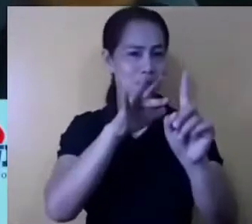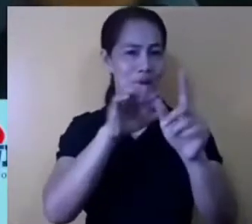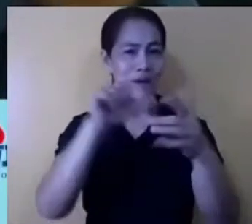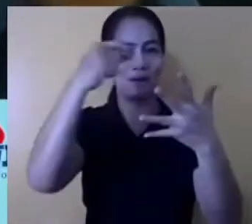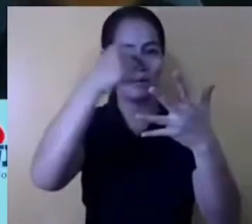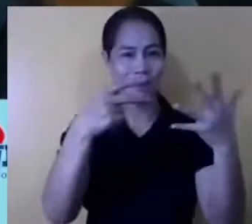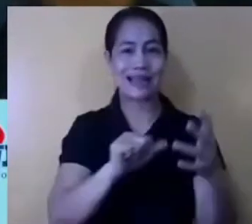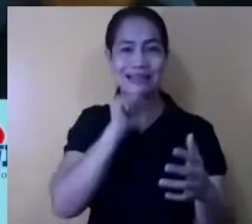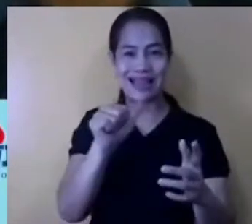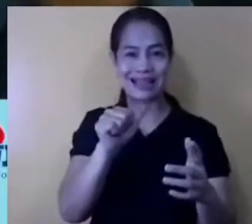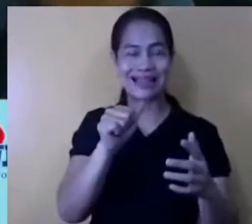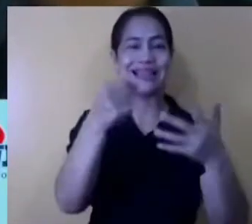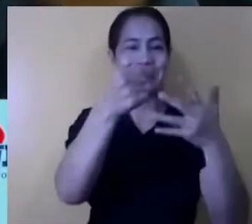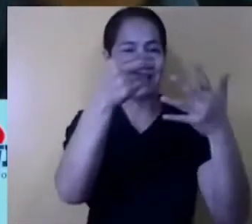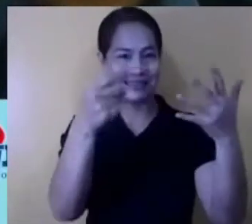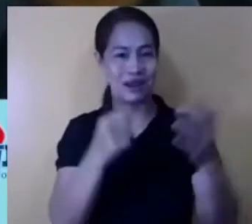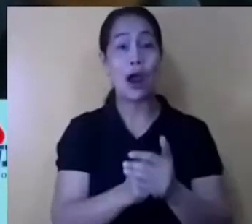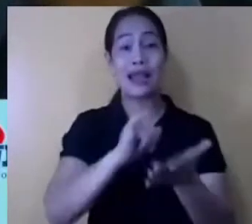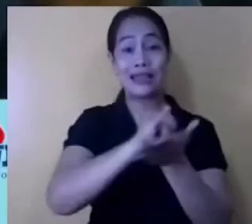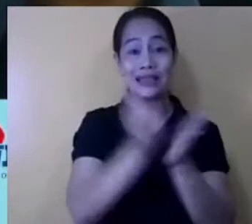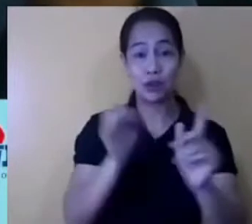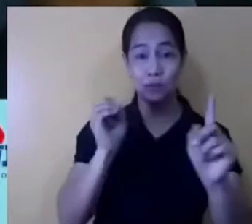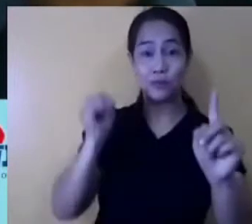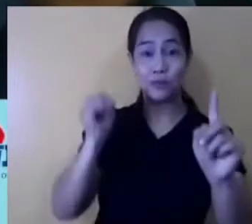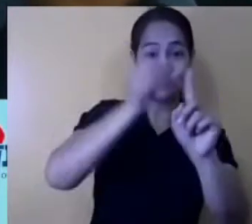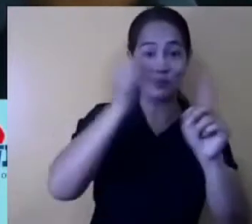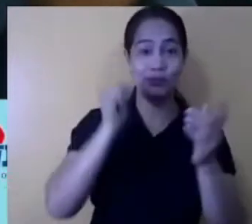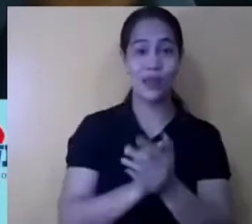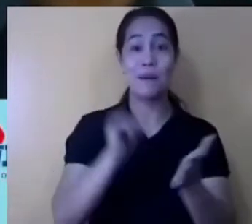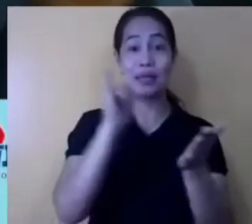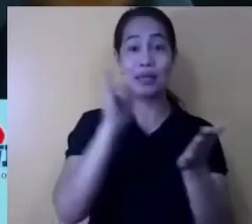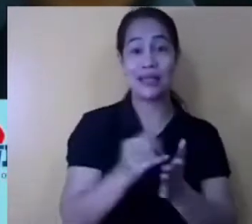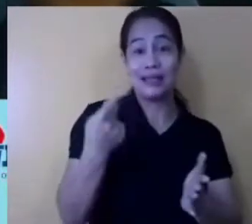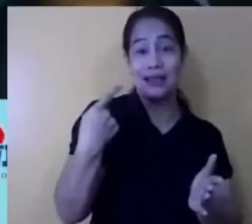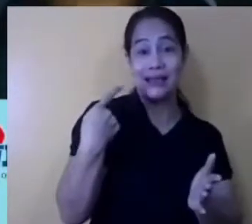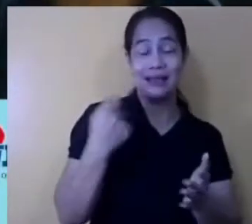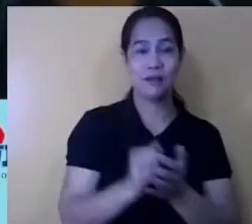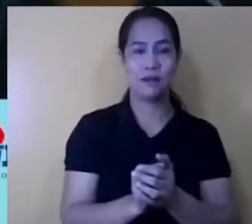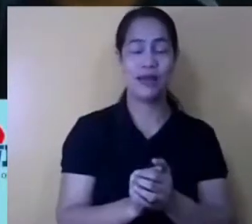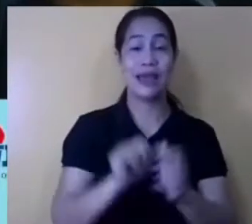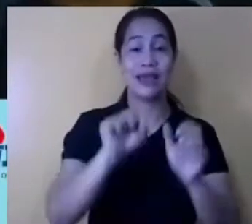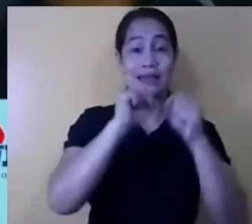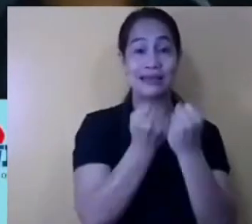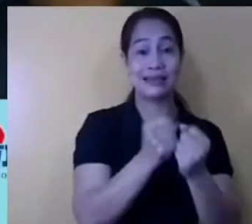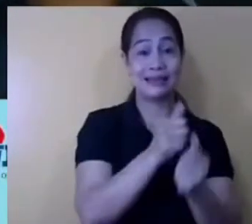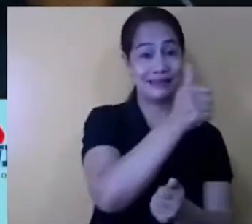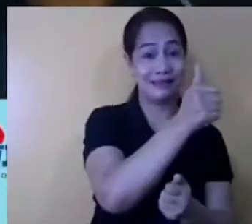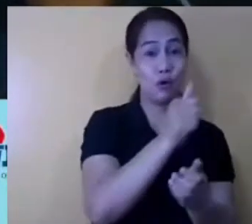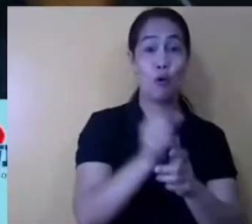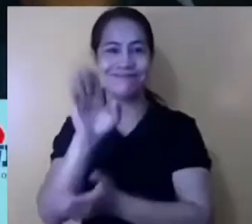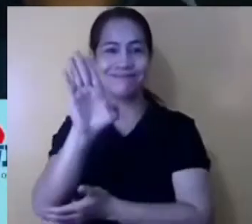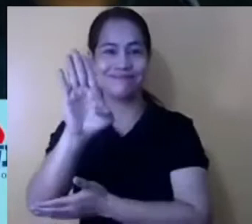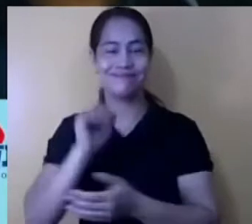observable indicators. So these are objectives that have set A or set